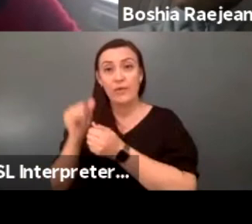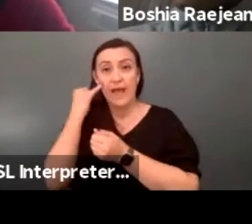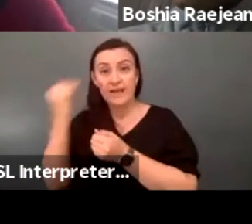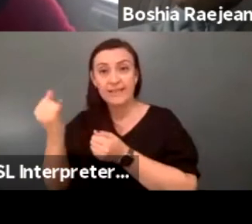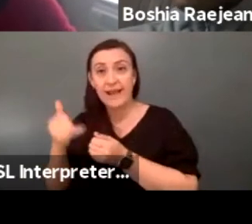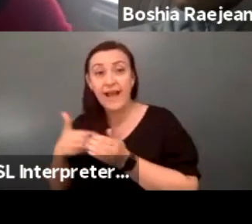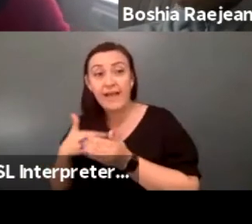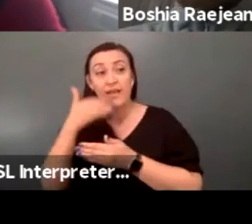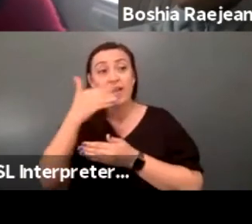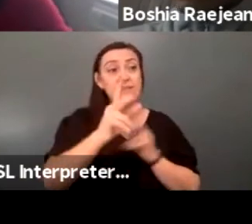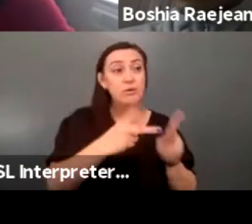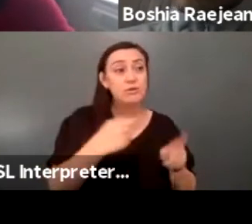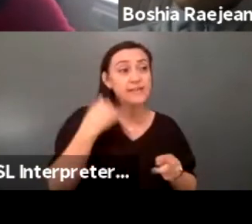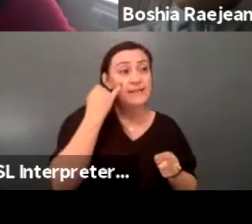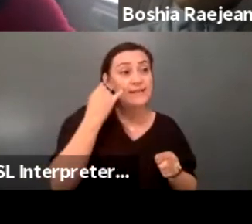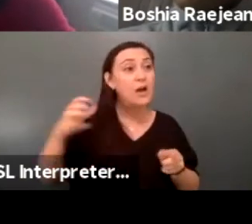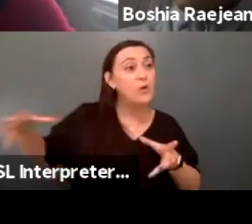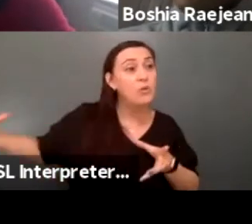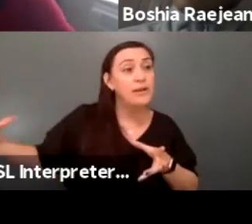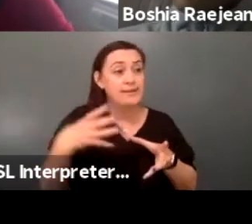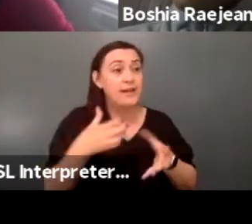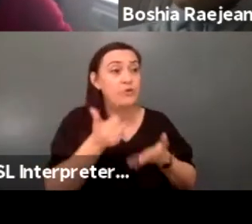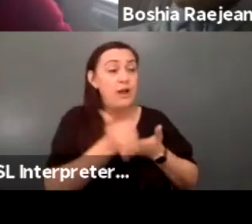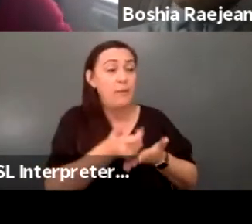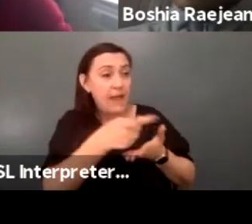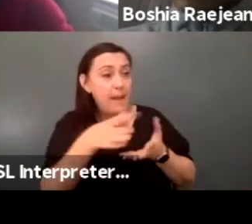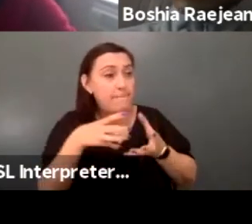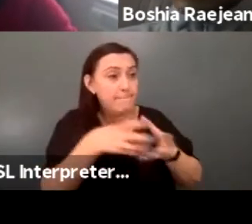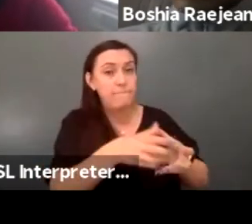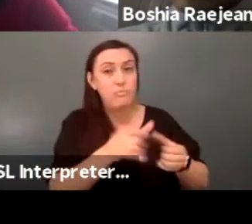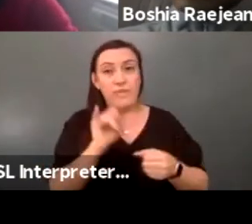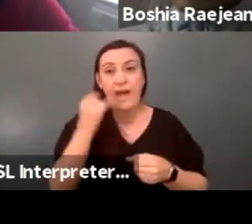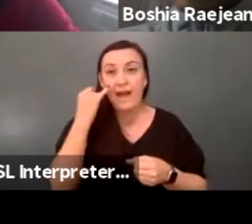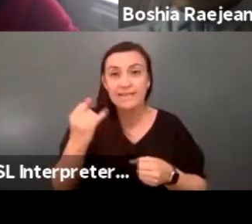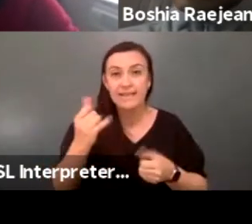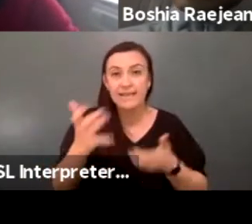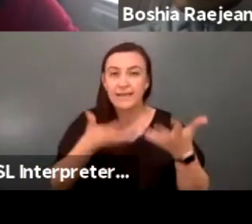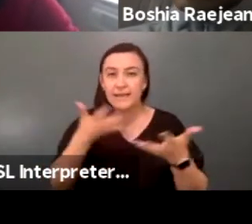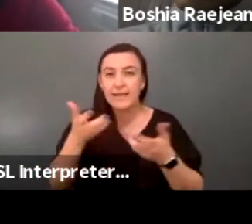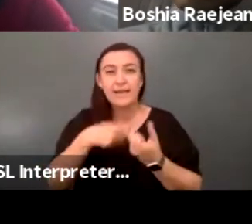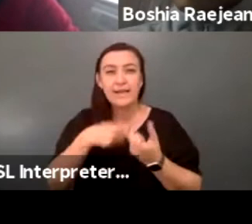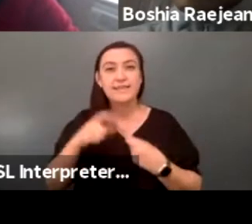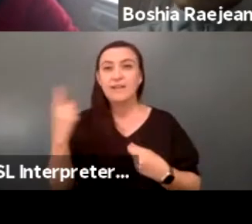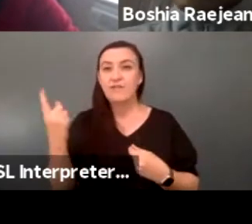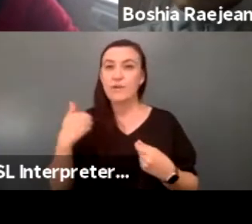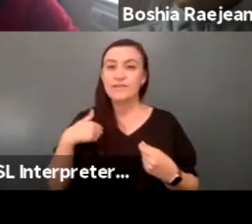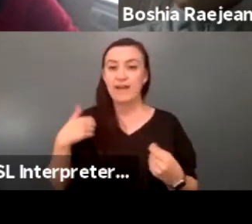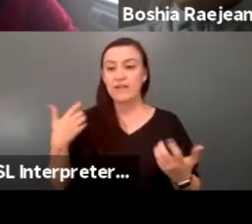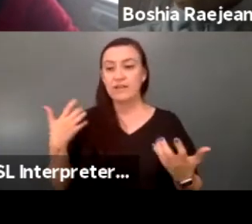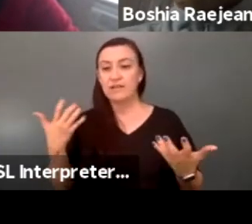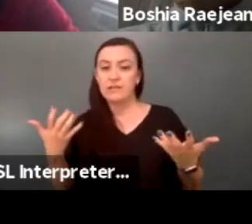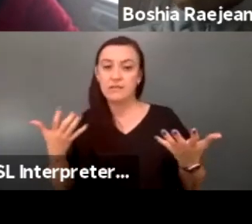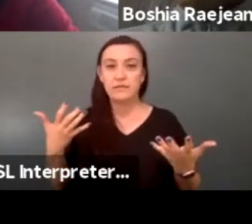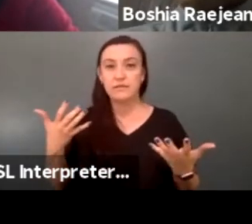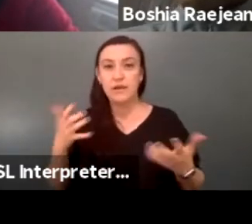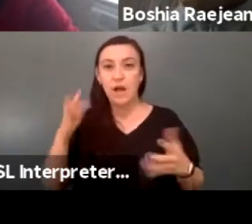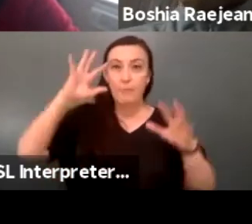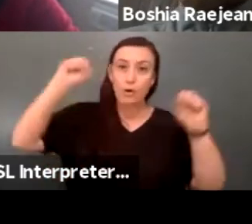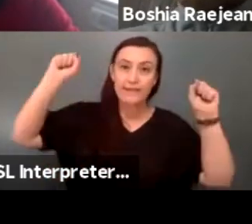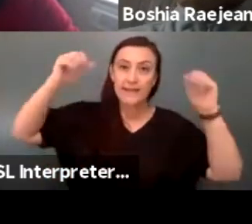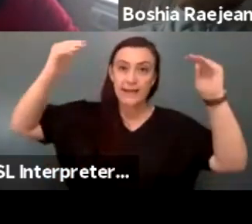an idea, we all get together and help that person with that idea, as opposed to always having, you know, a